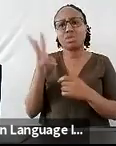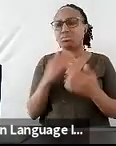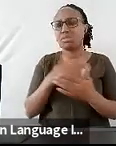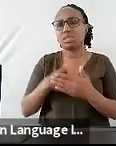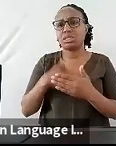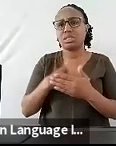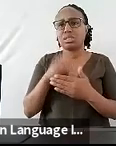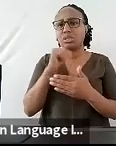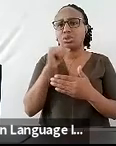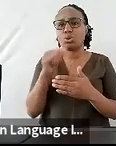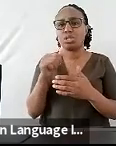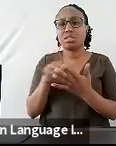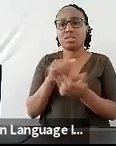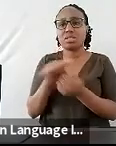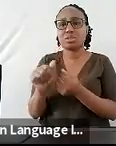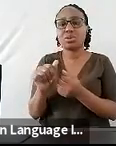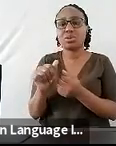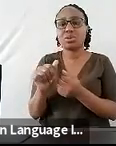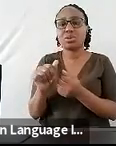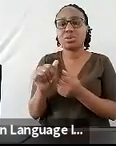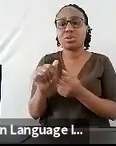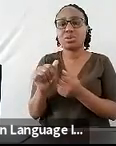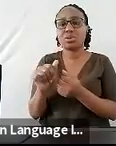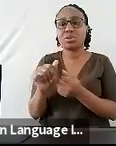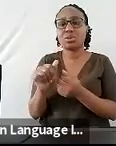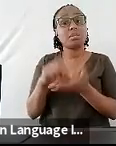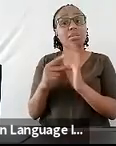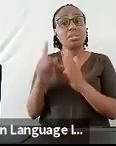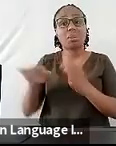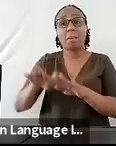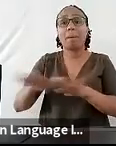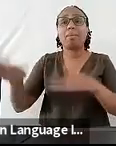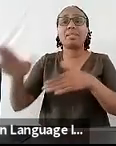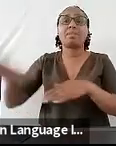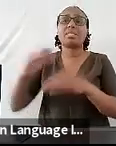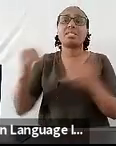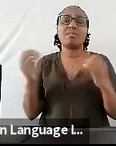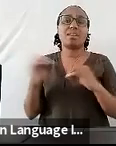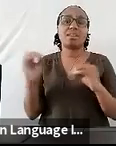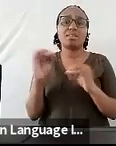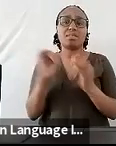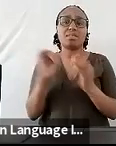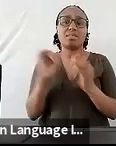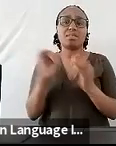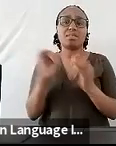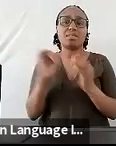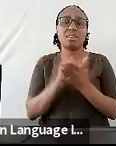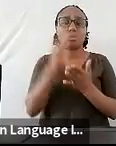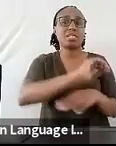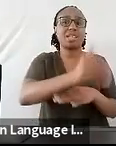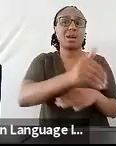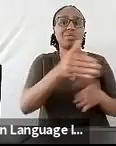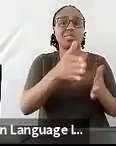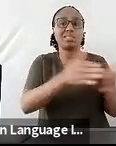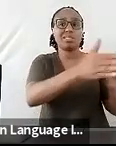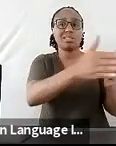public spaces left in much of the city. That now that they've closed the parks for 3 months,